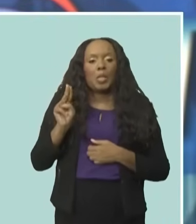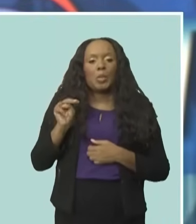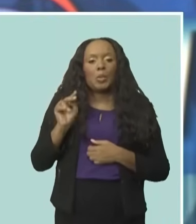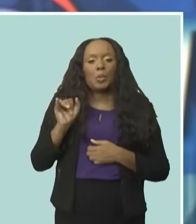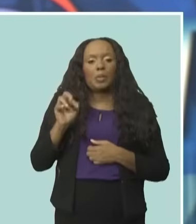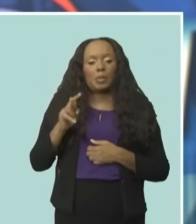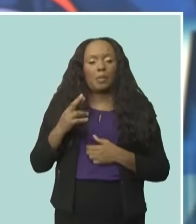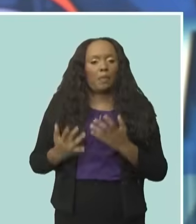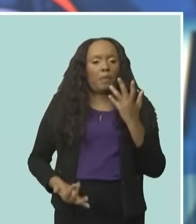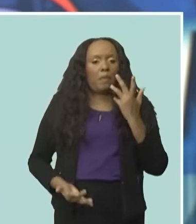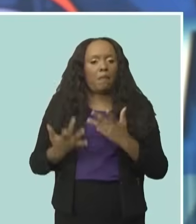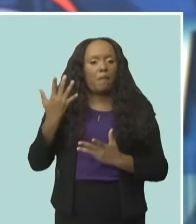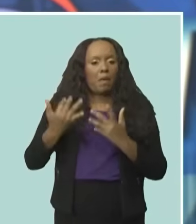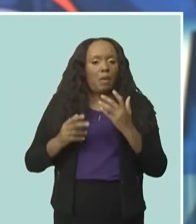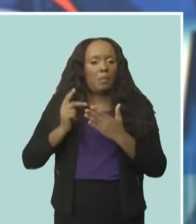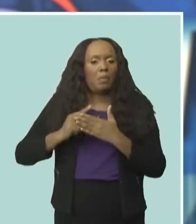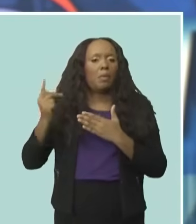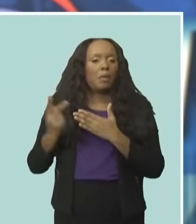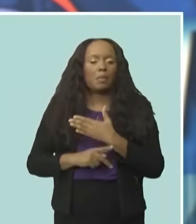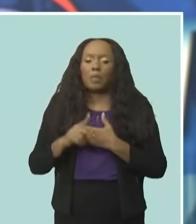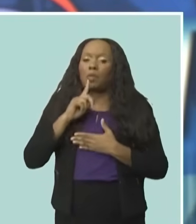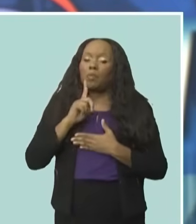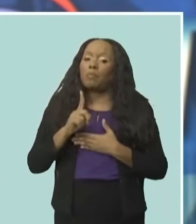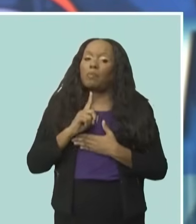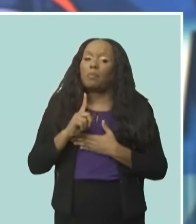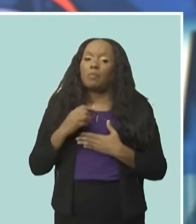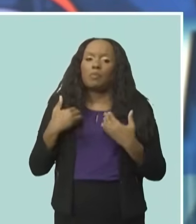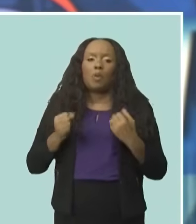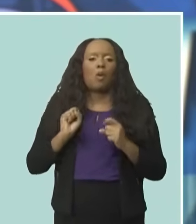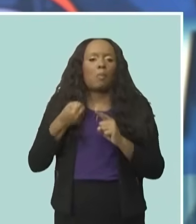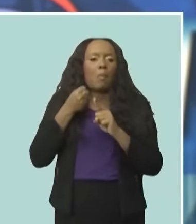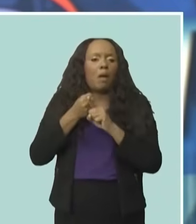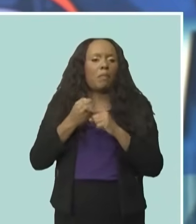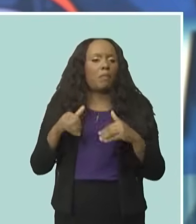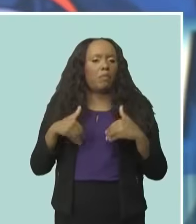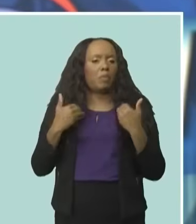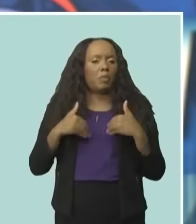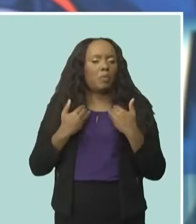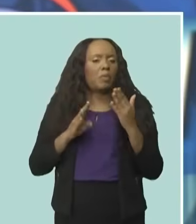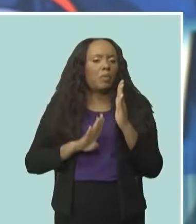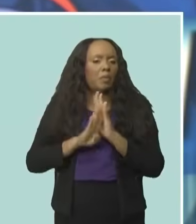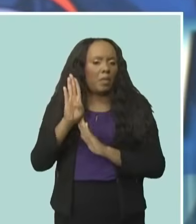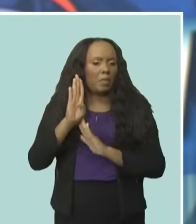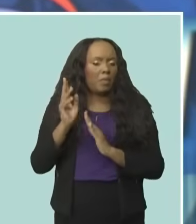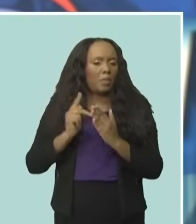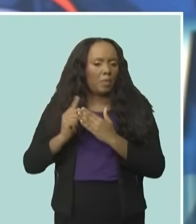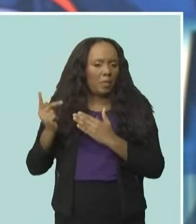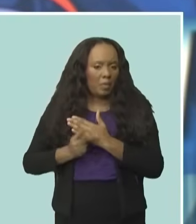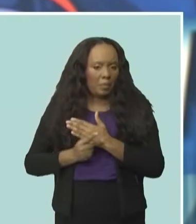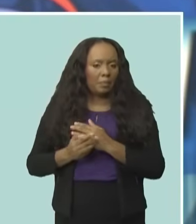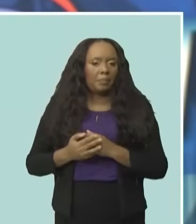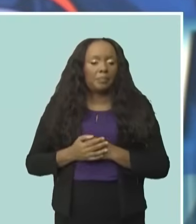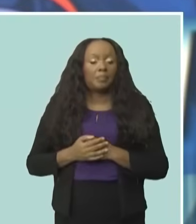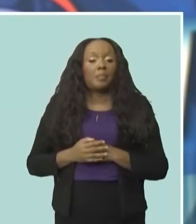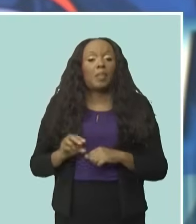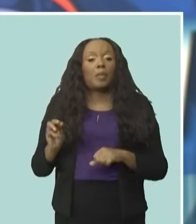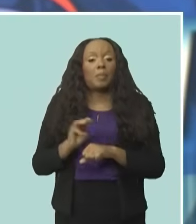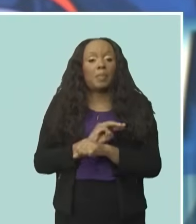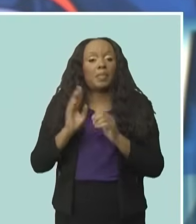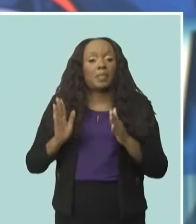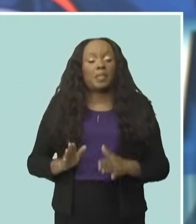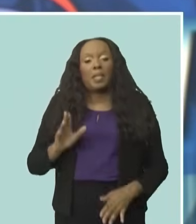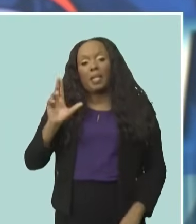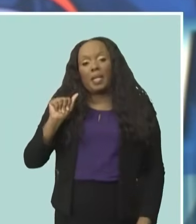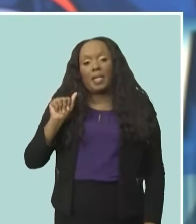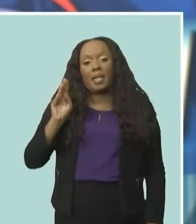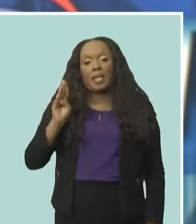Fire Service's most impactful youth development efforts. That's how Minister of Home Affairs and Information Wilfred Abrams sees the